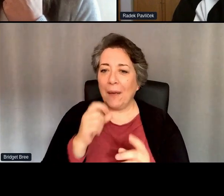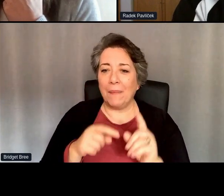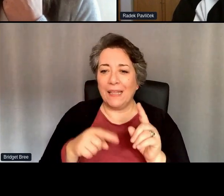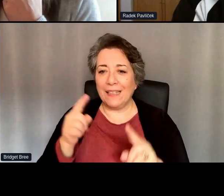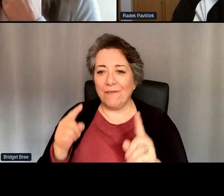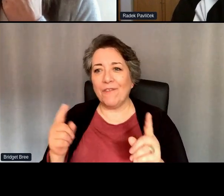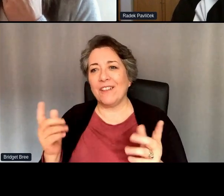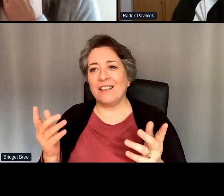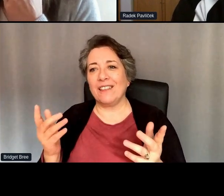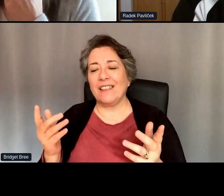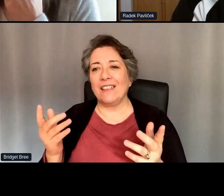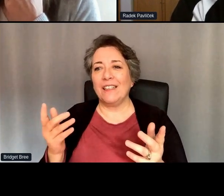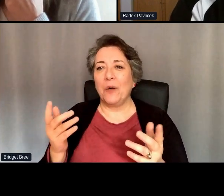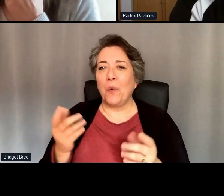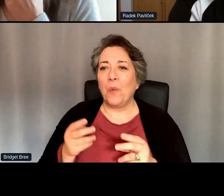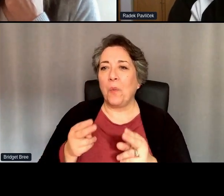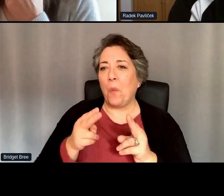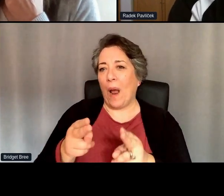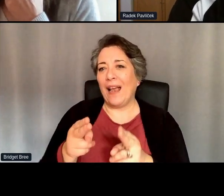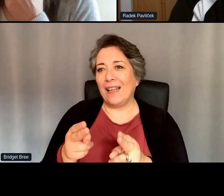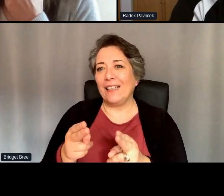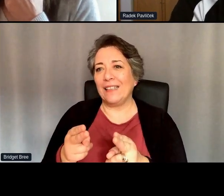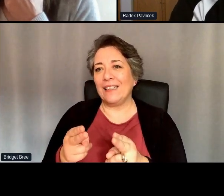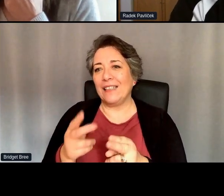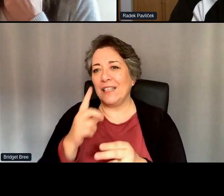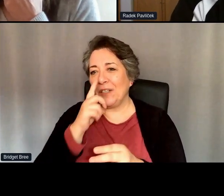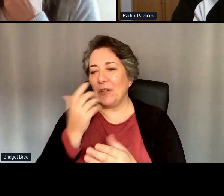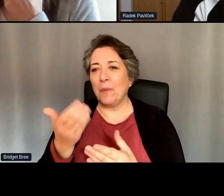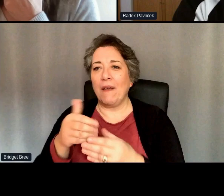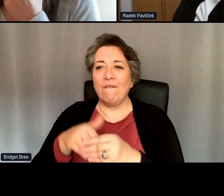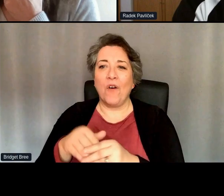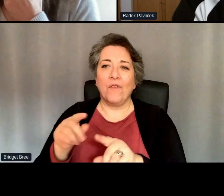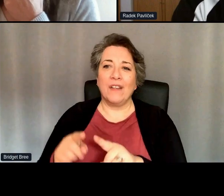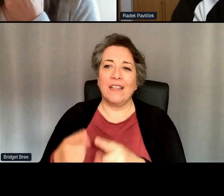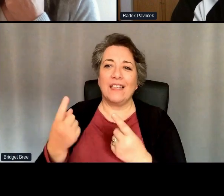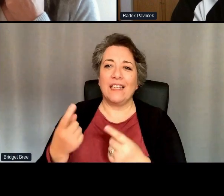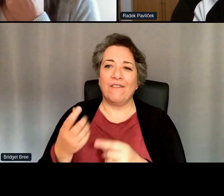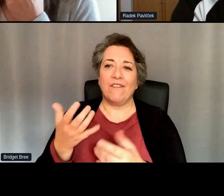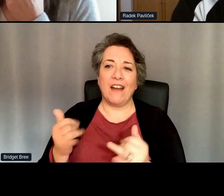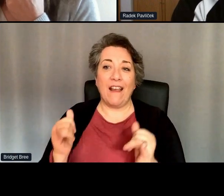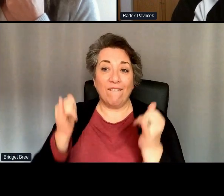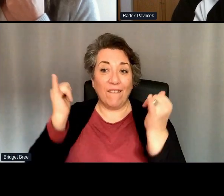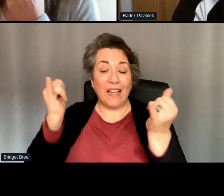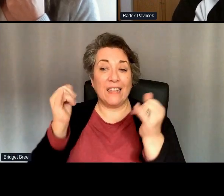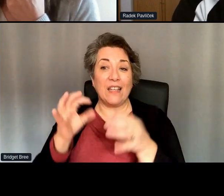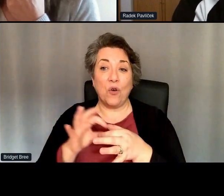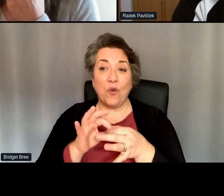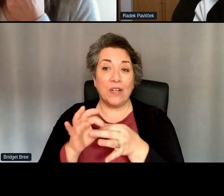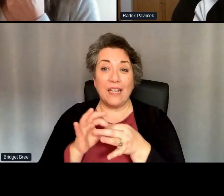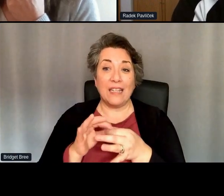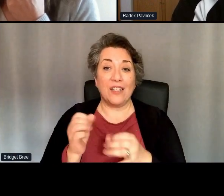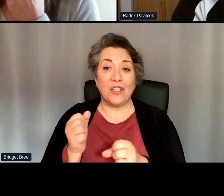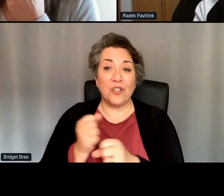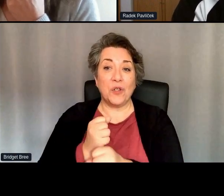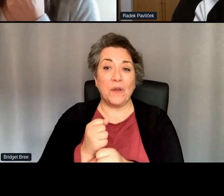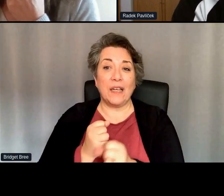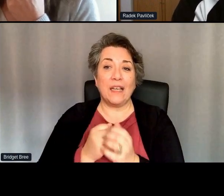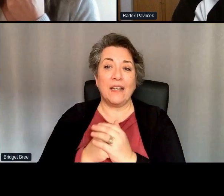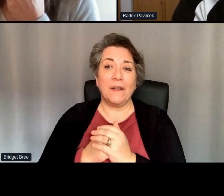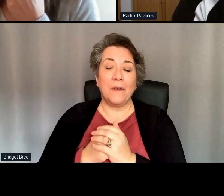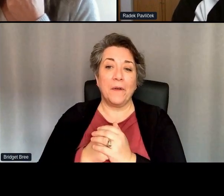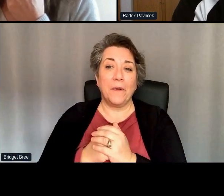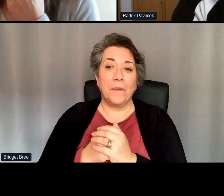use as a company. You can also be involved in different events that the organization is doing and different initiatives and put it as